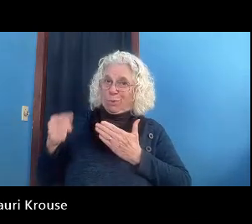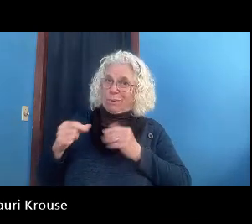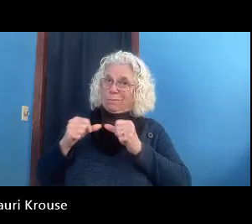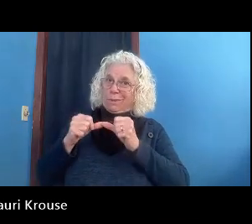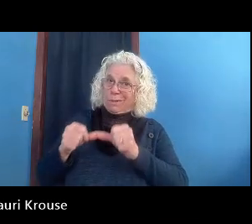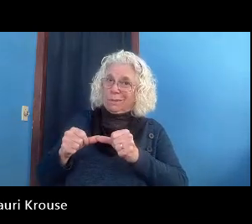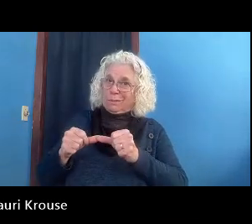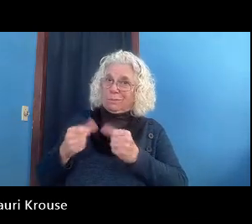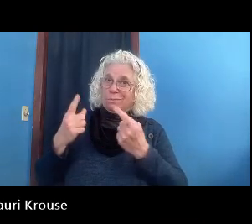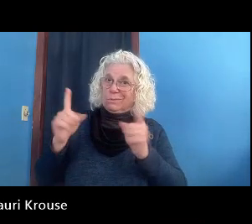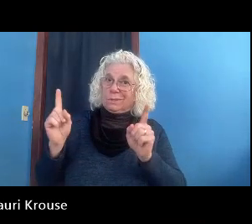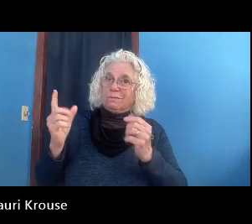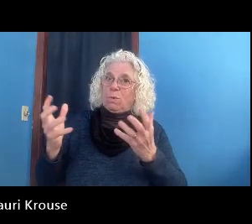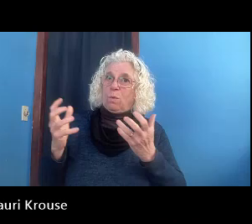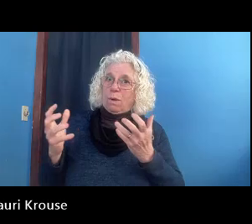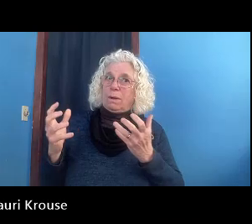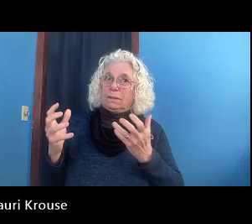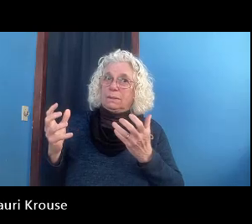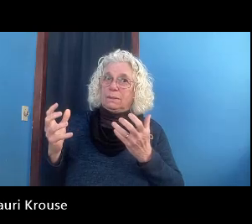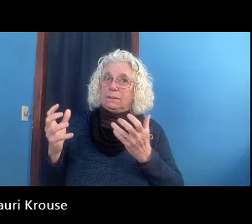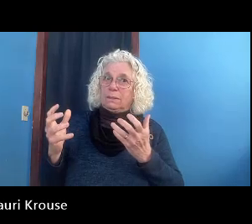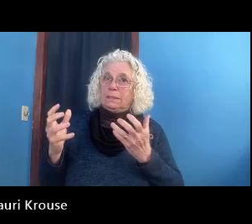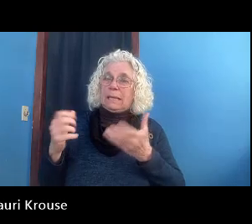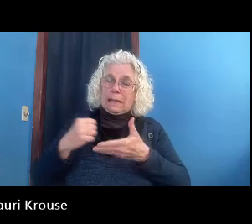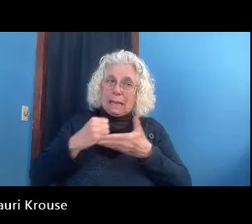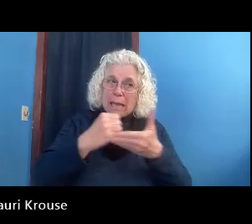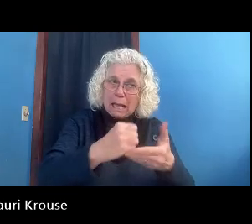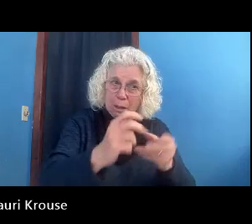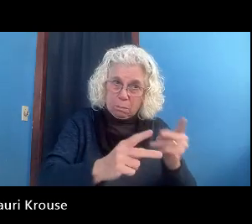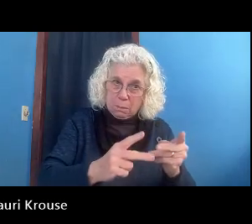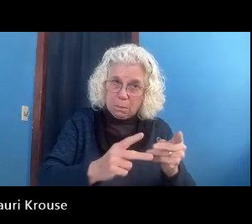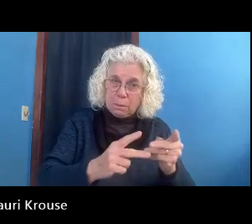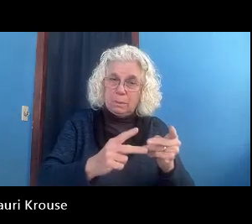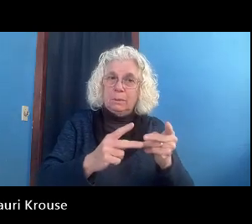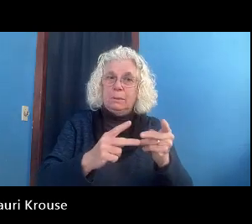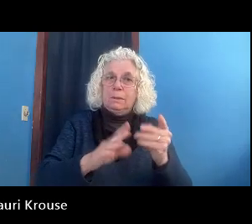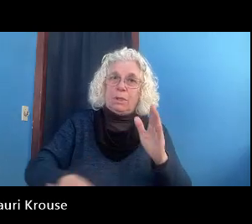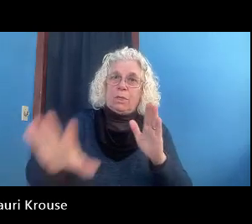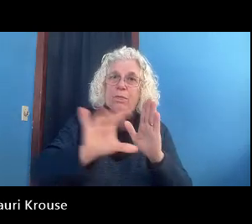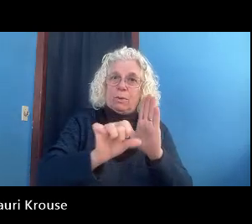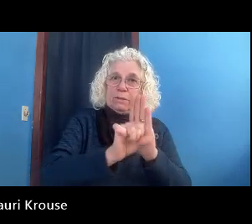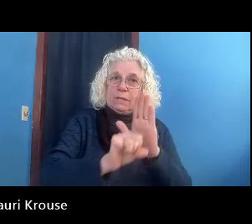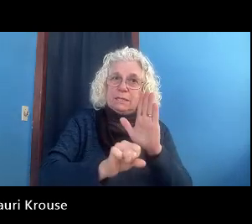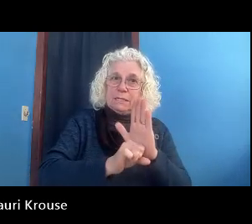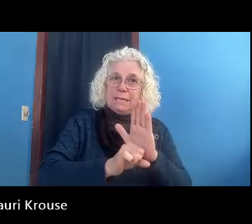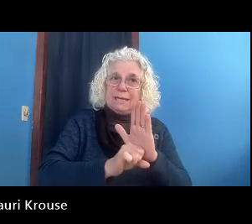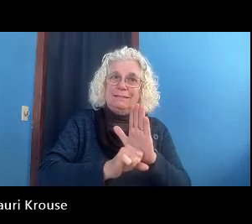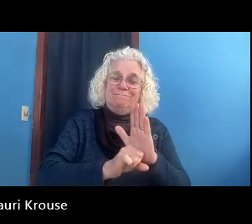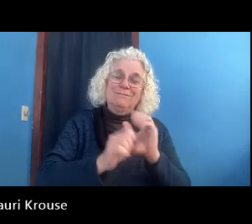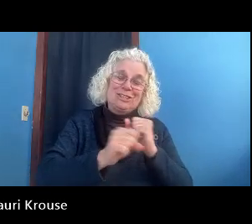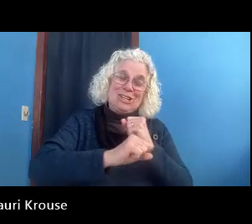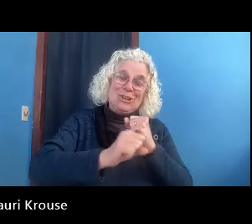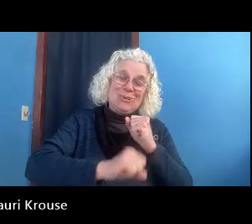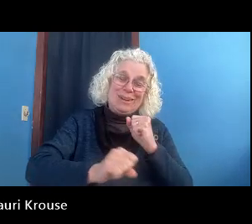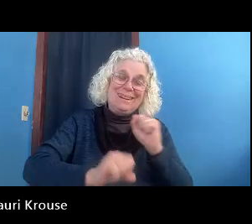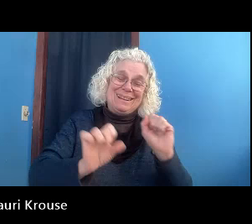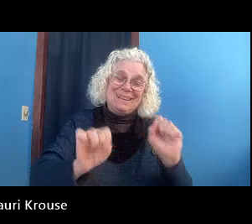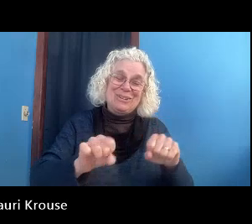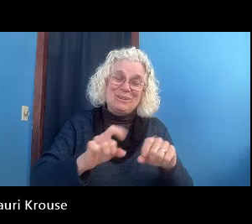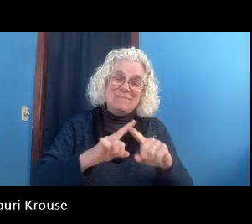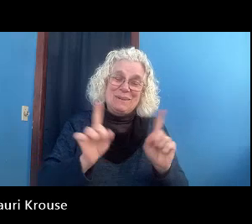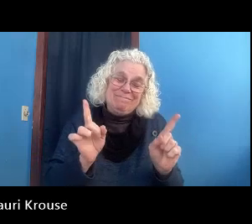be a success and continues to touch people, all over the state. Blah blah blah. I could go on and on about that, but we will